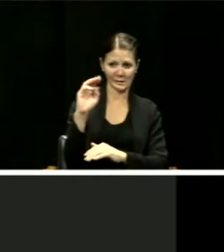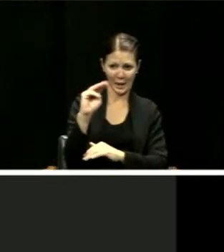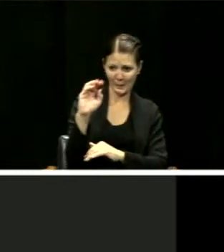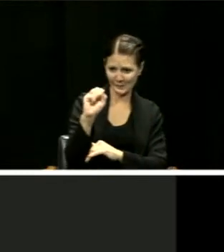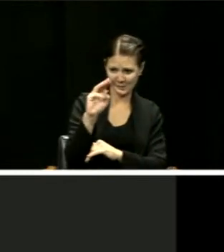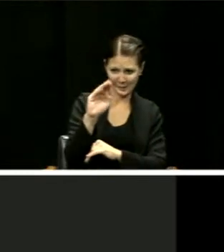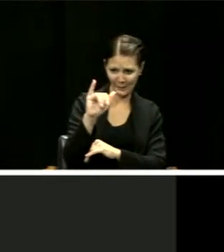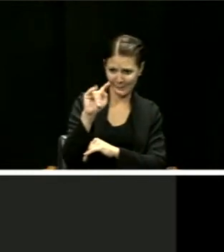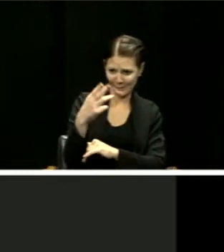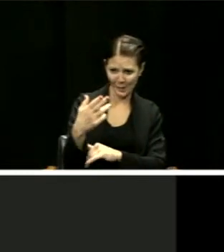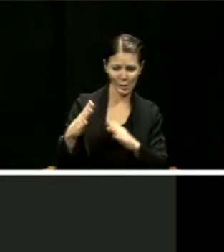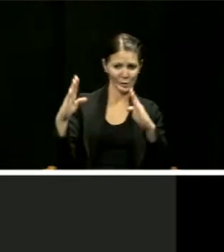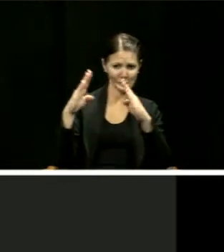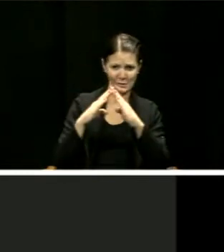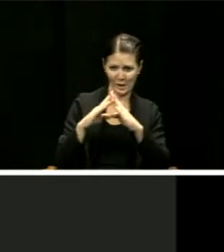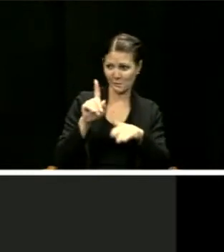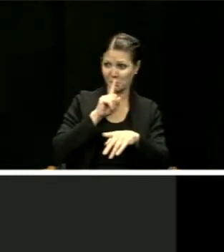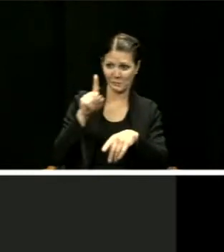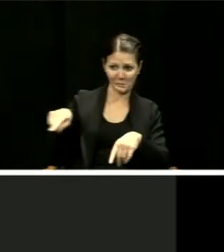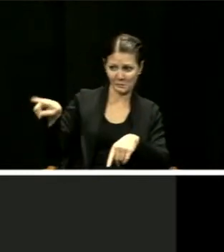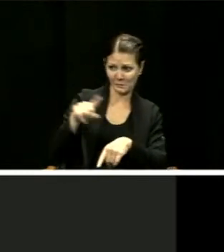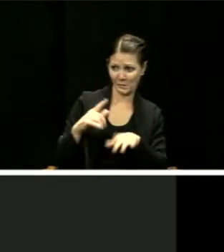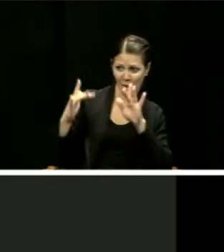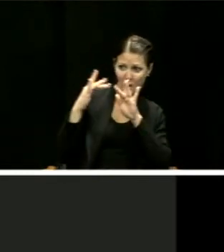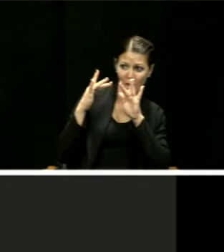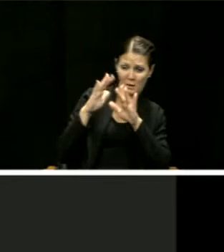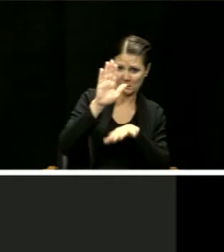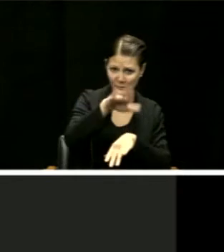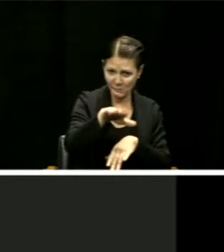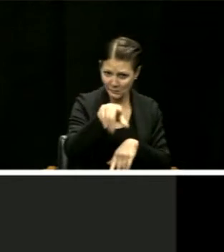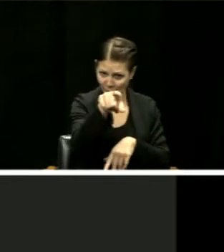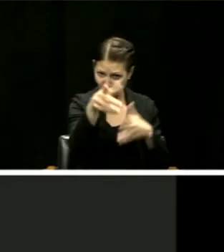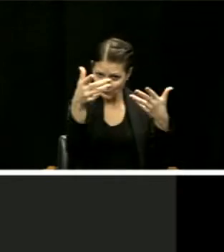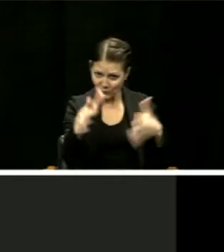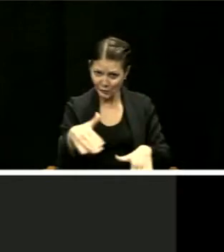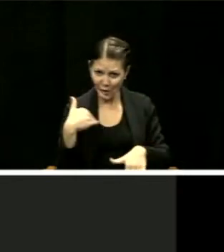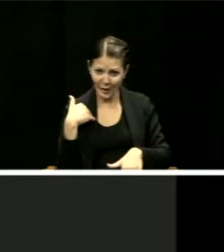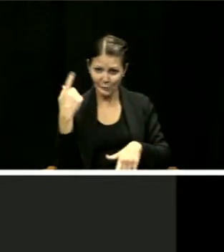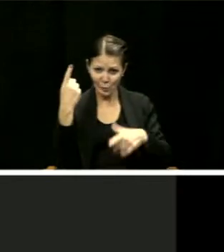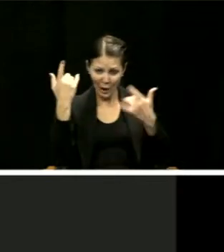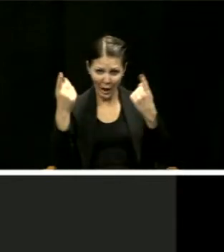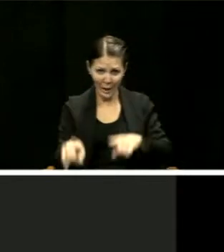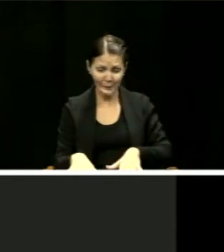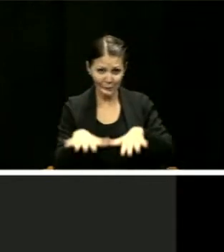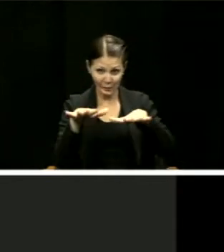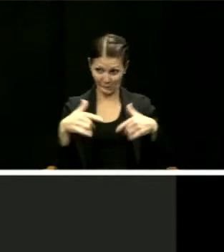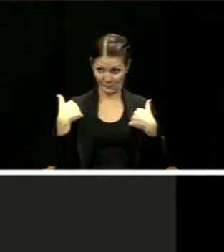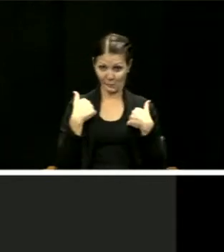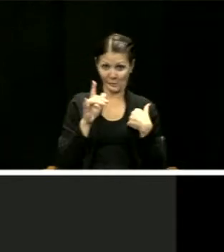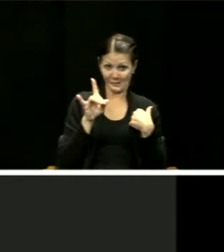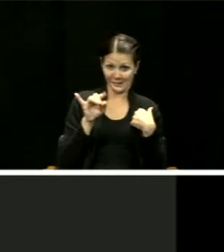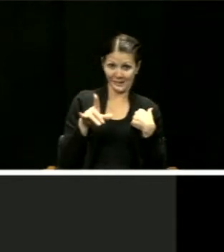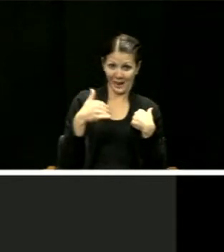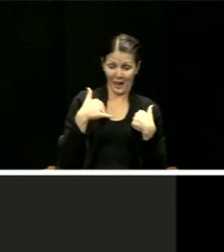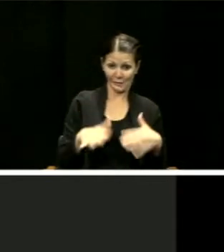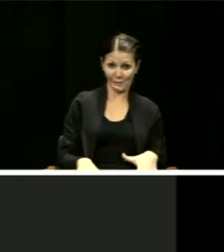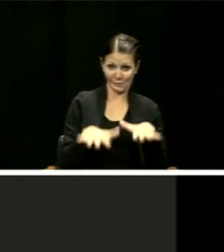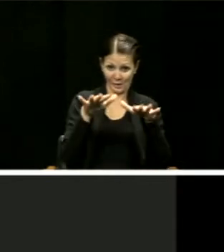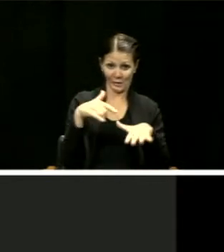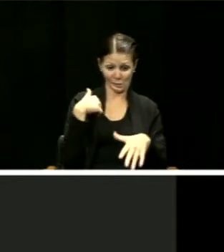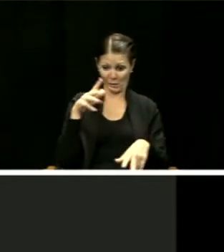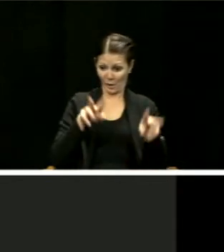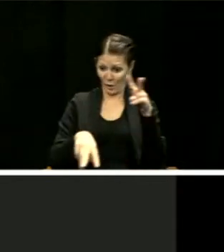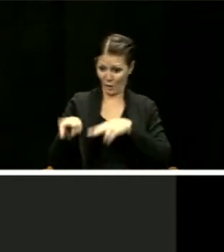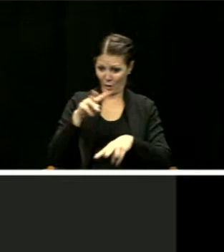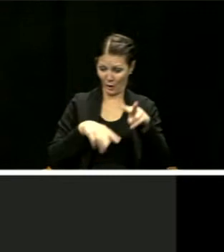town has ever contacted us to say, hey, have you flooded? And we have experienced flooding. Looking at some of the